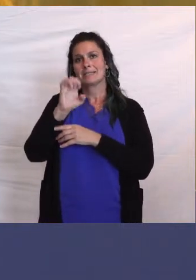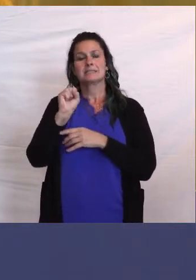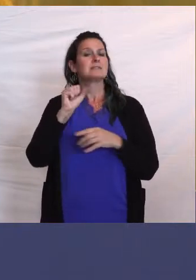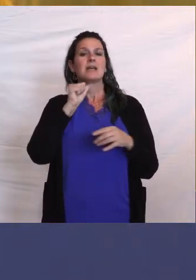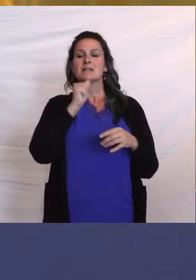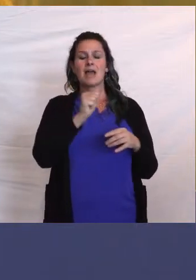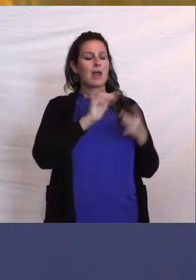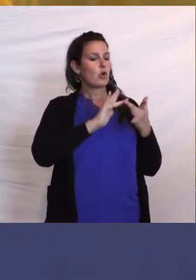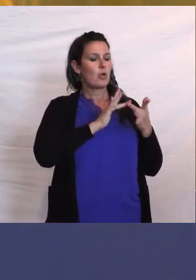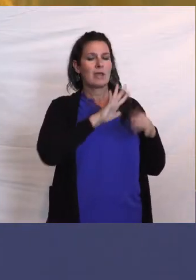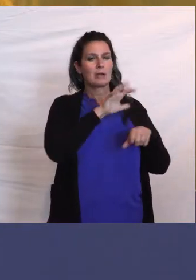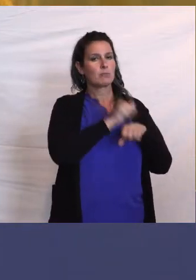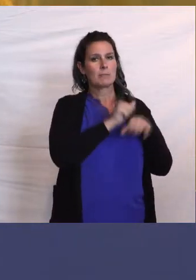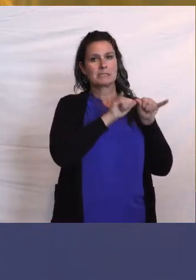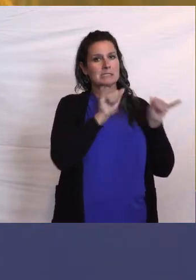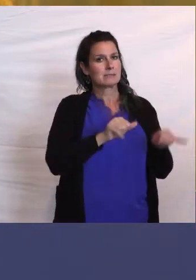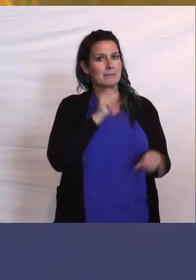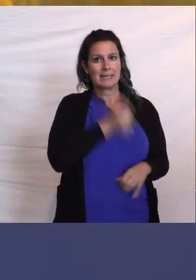appointment system.